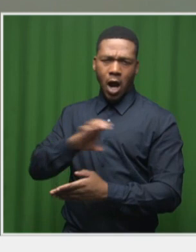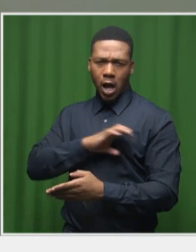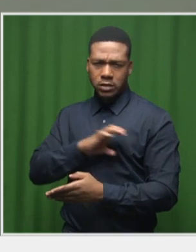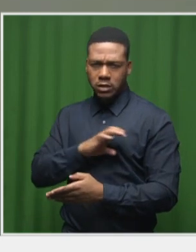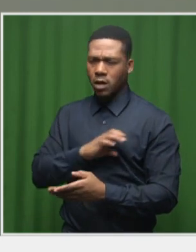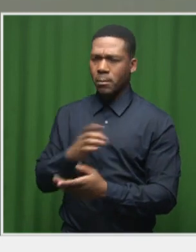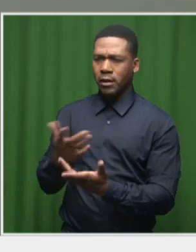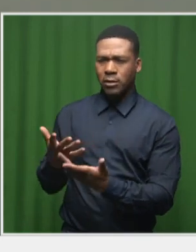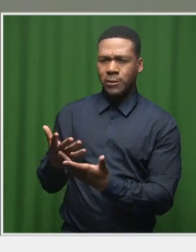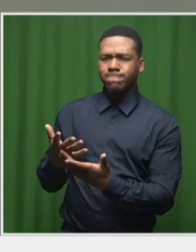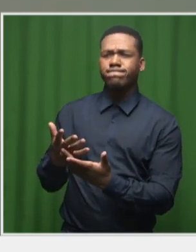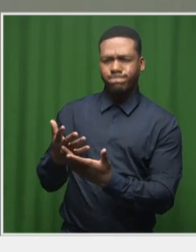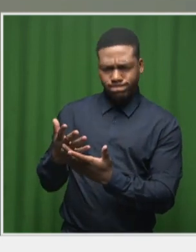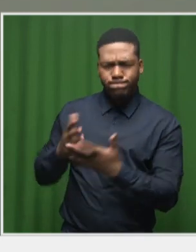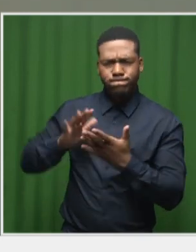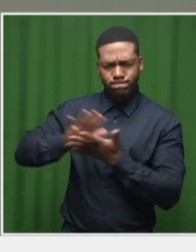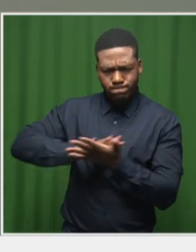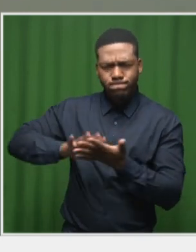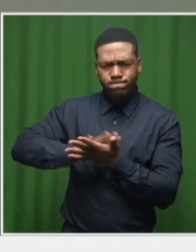appreciating the